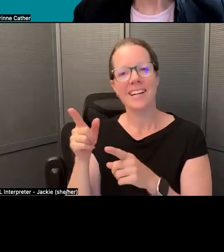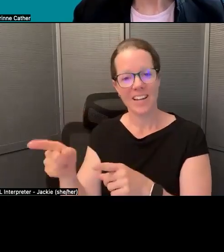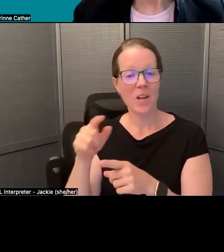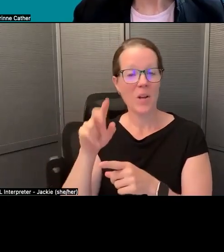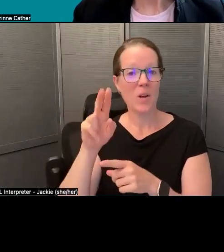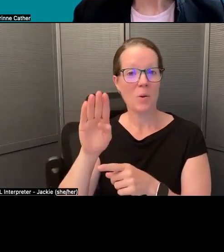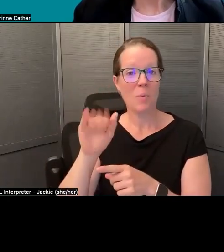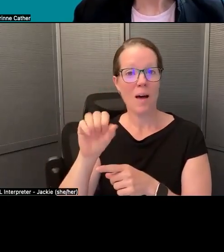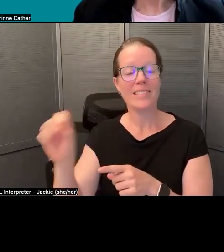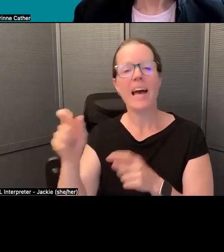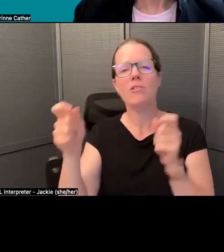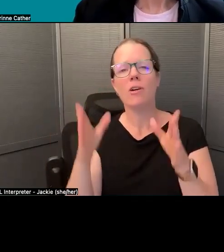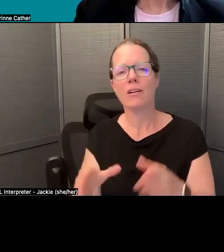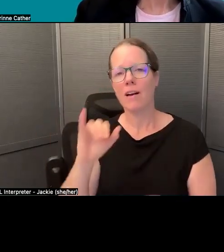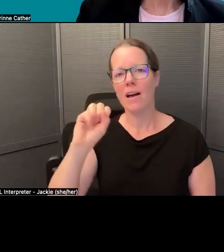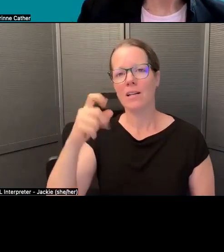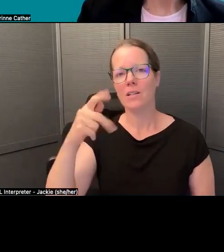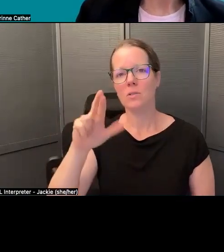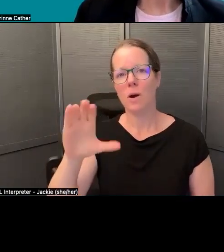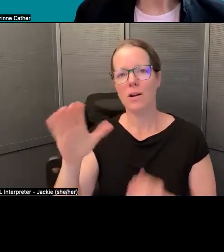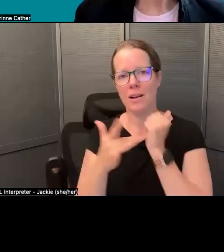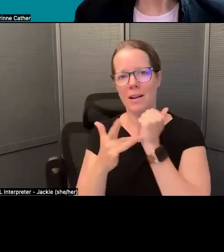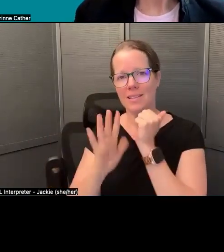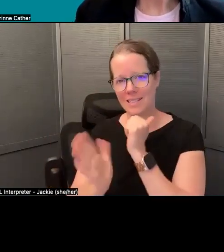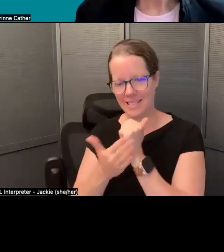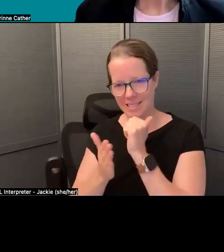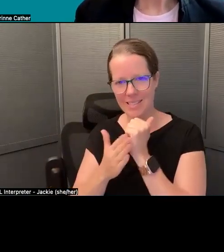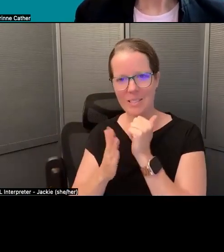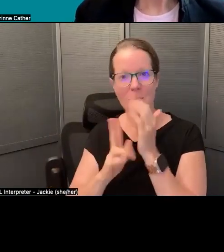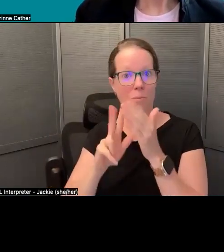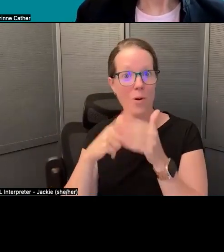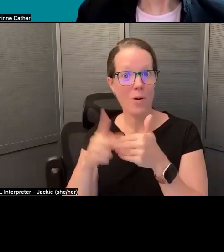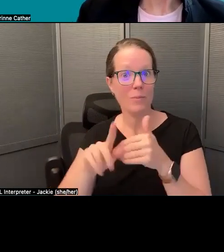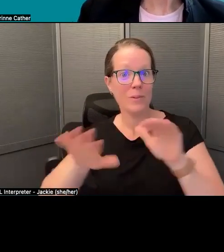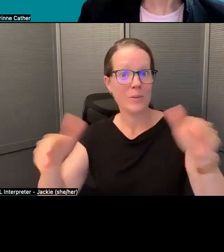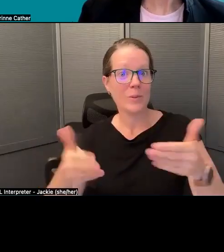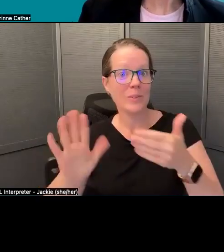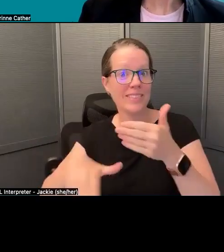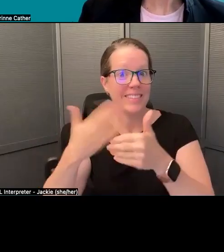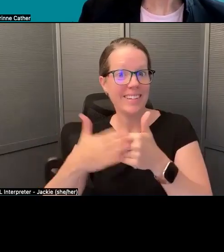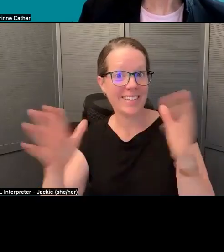Technical Assistance Program. She will introduce our next session.